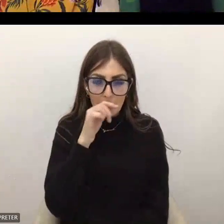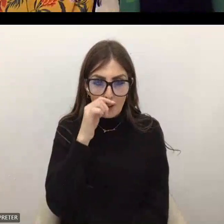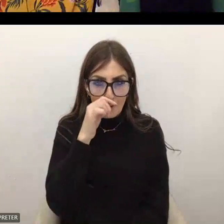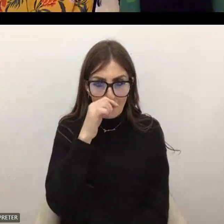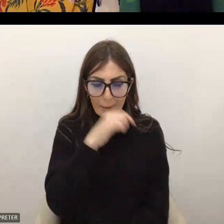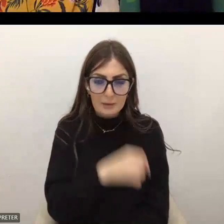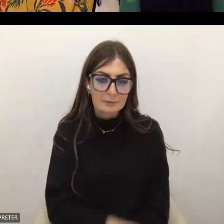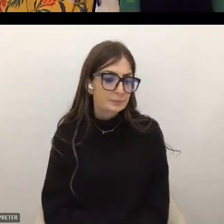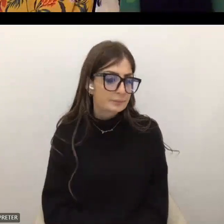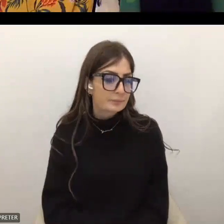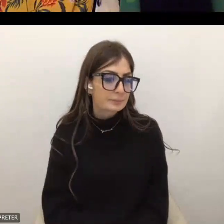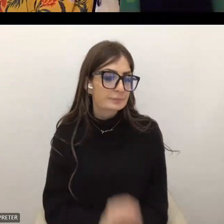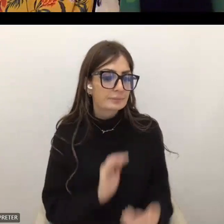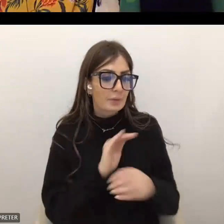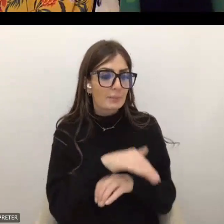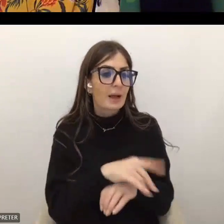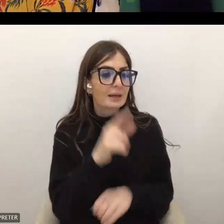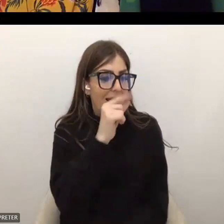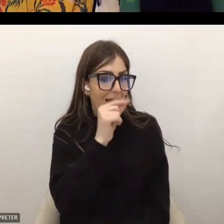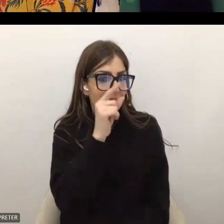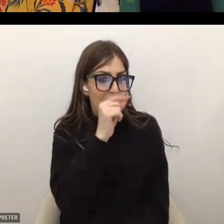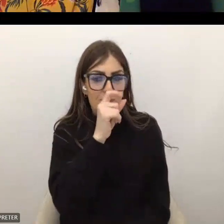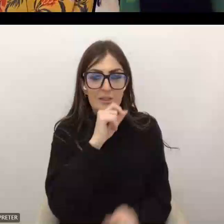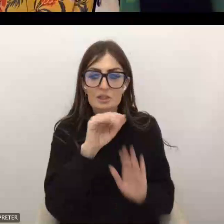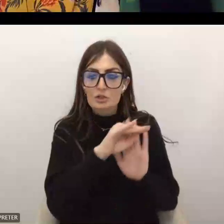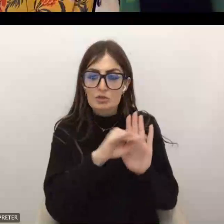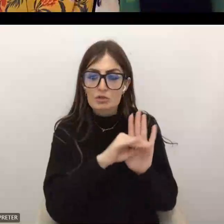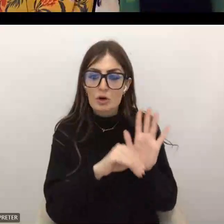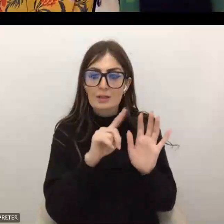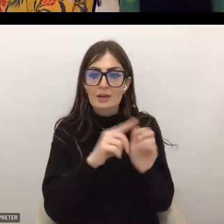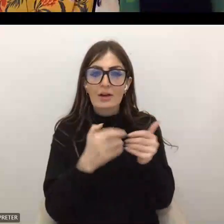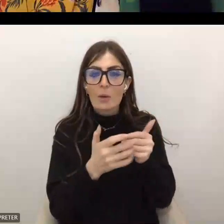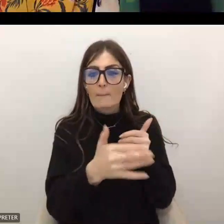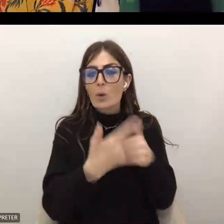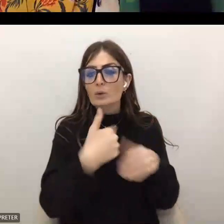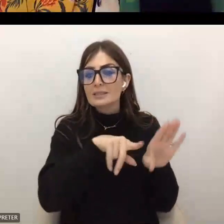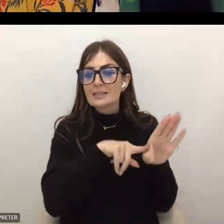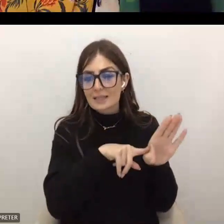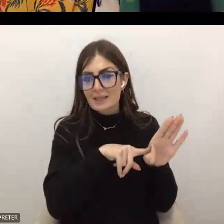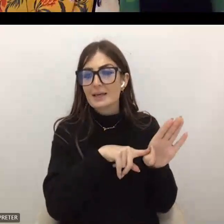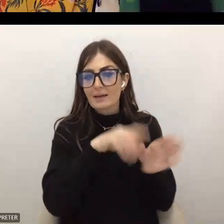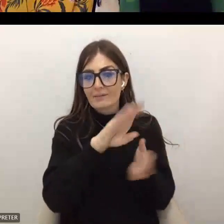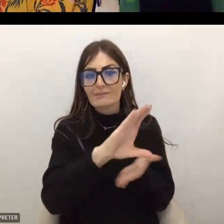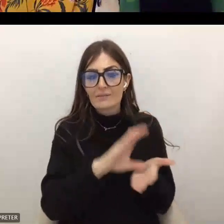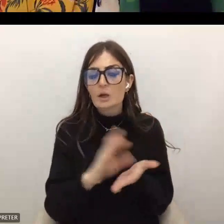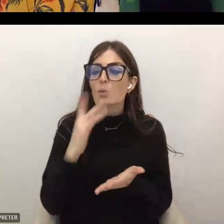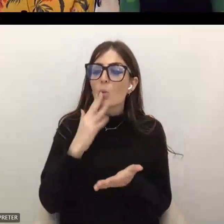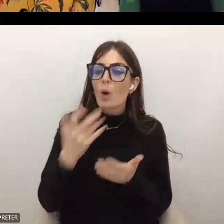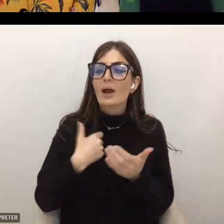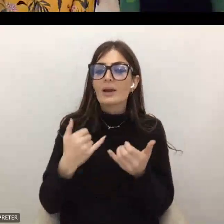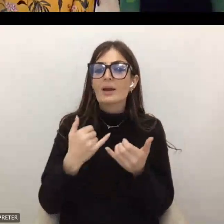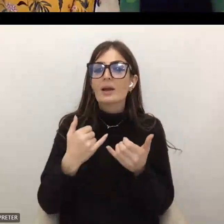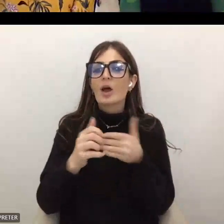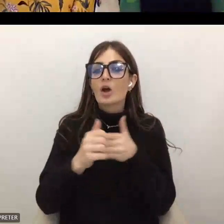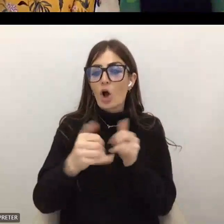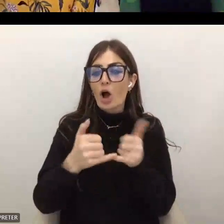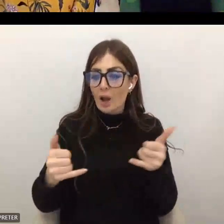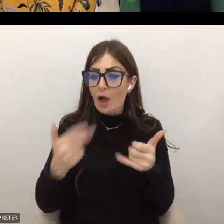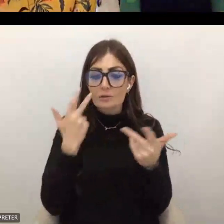A question about the eligibility criteria for multi-year funding. When the guidelines are